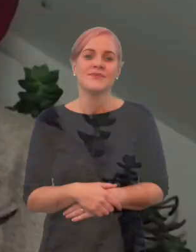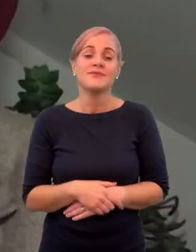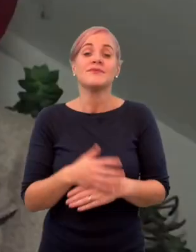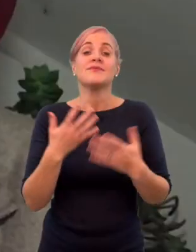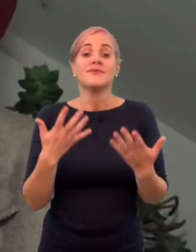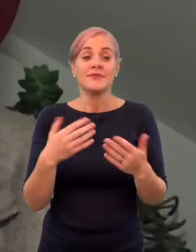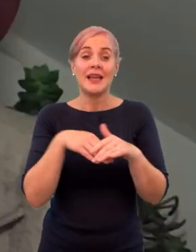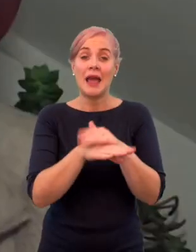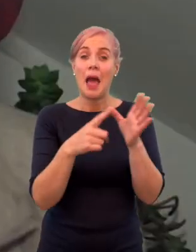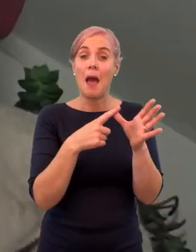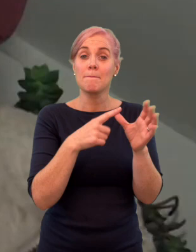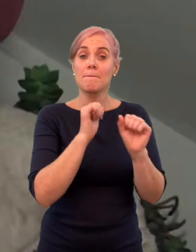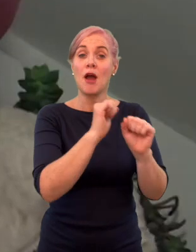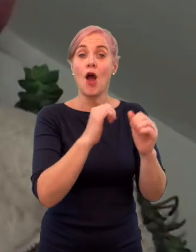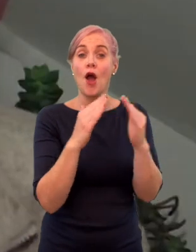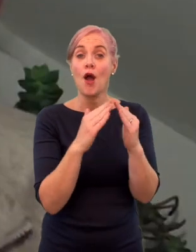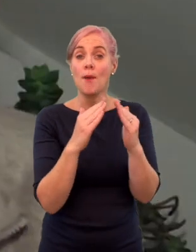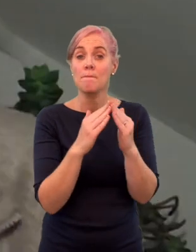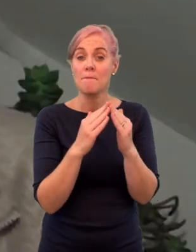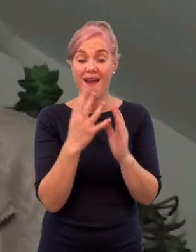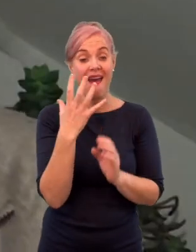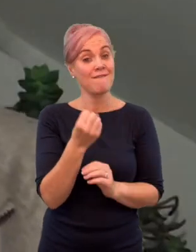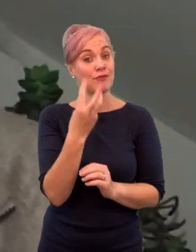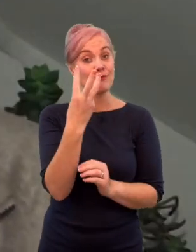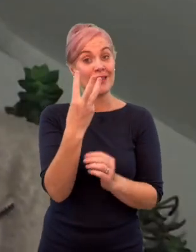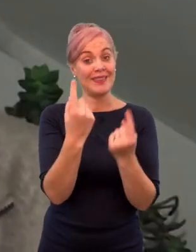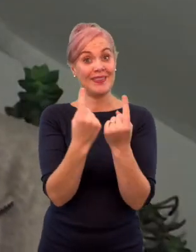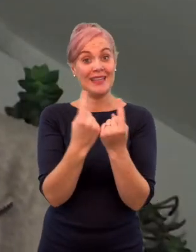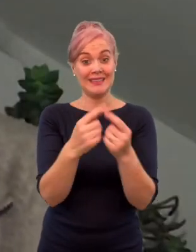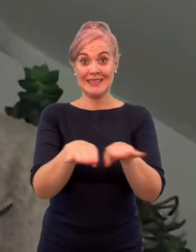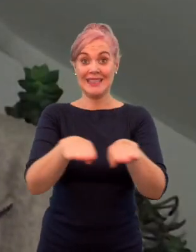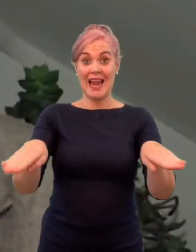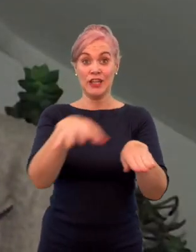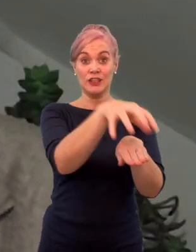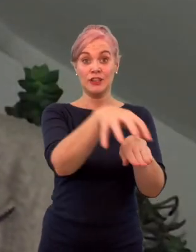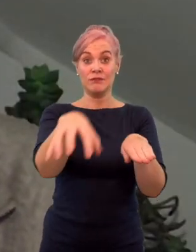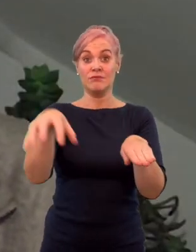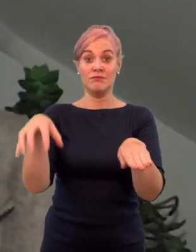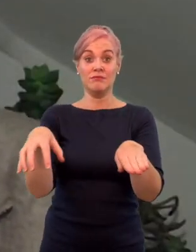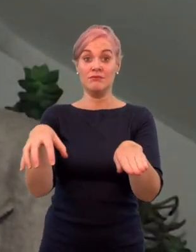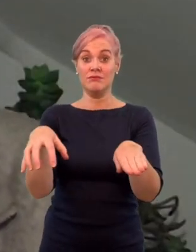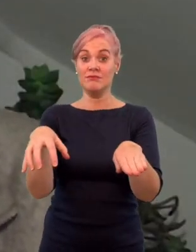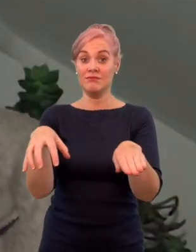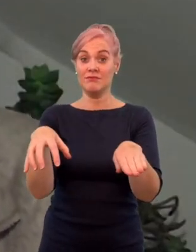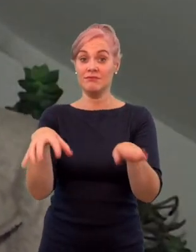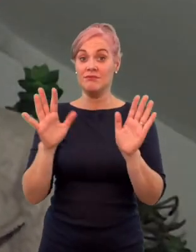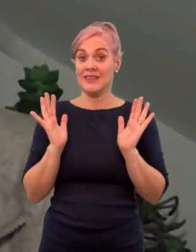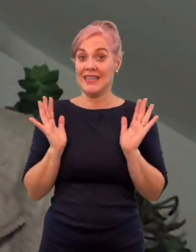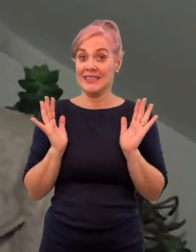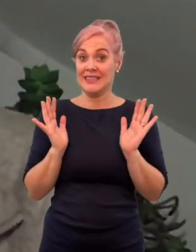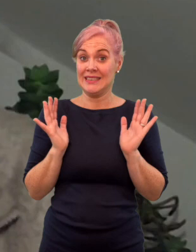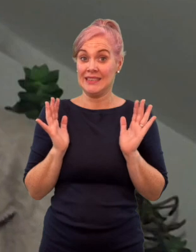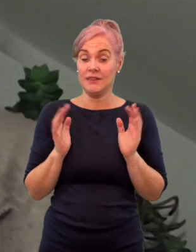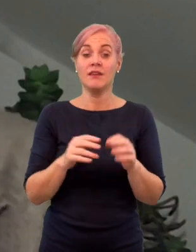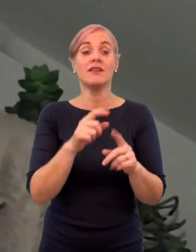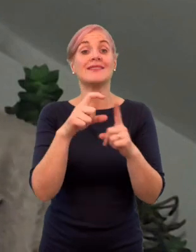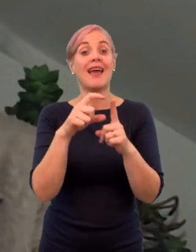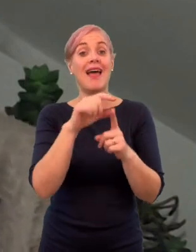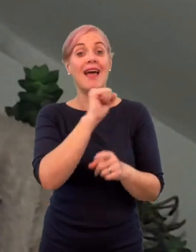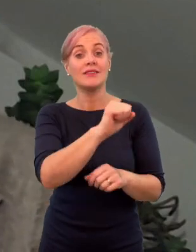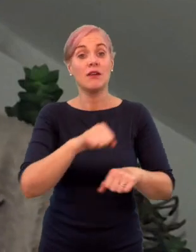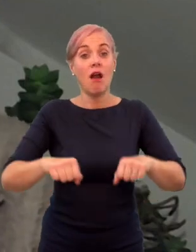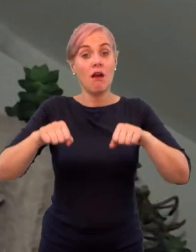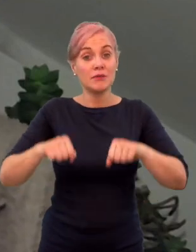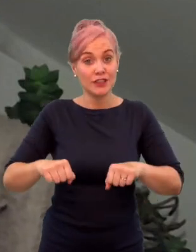When we're in Amber's home, we actually only have, um, three objects on stage. So